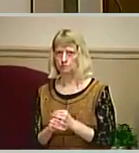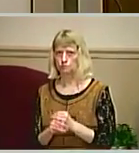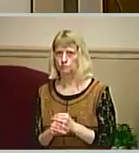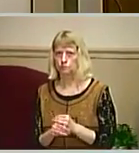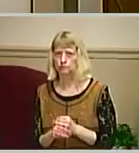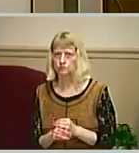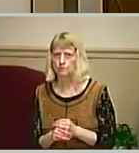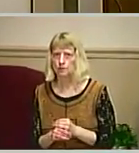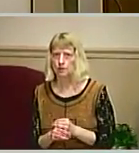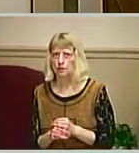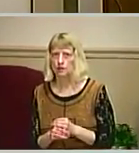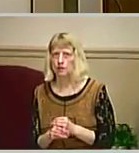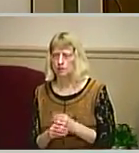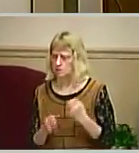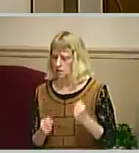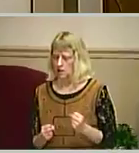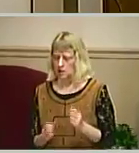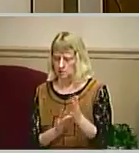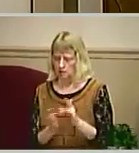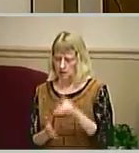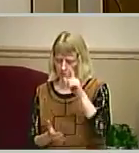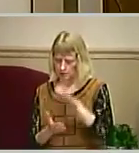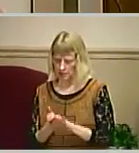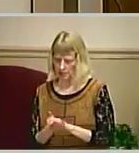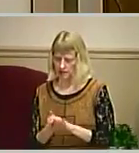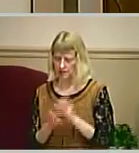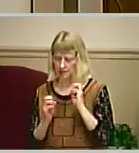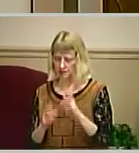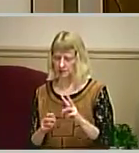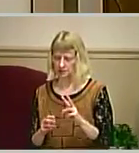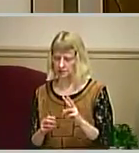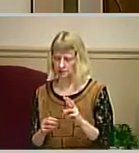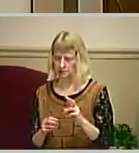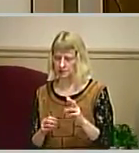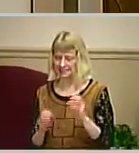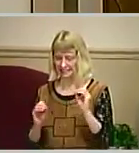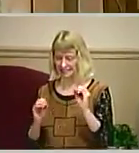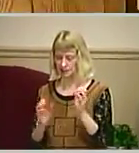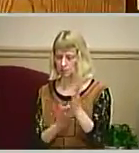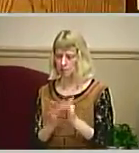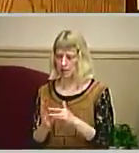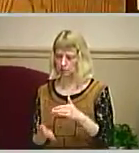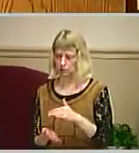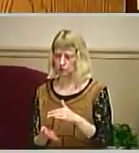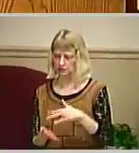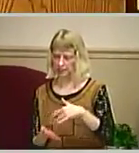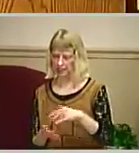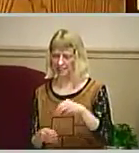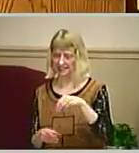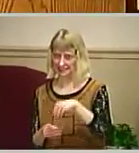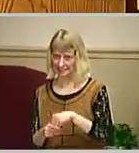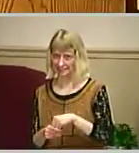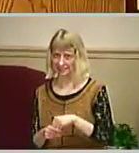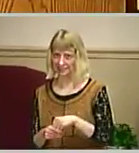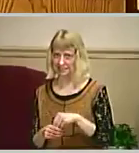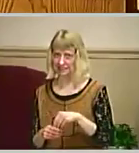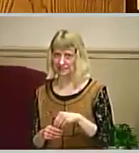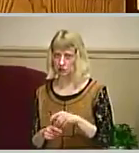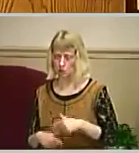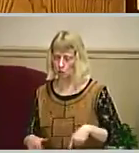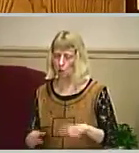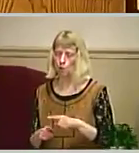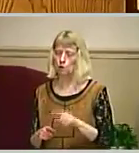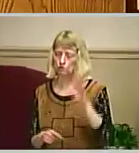Drollinger, solid Bible-believing evangelical man who teaches Bible studies in capitals of the world, local